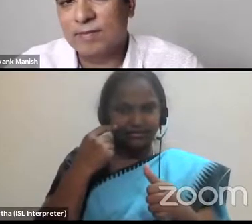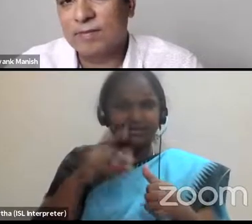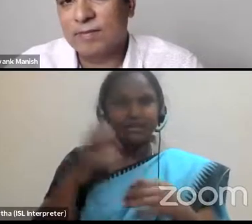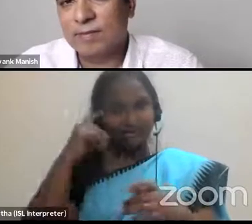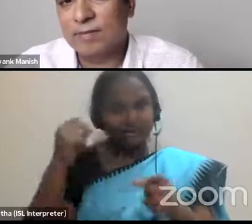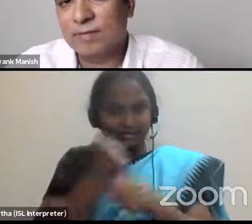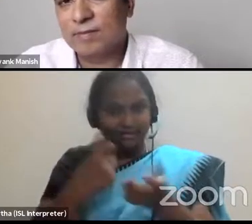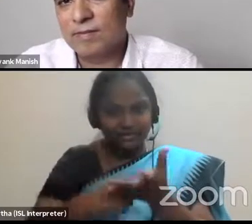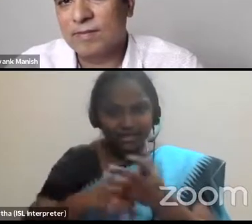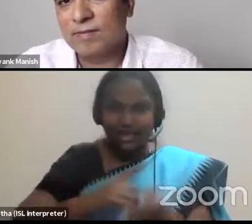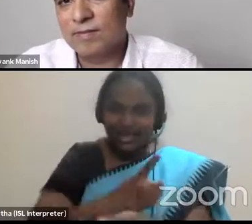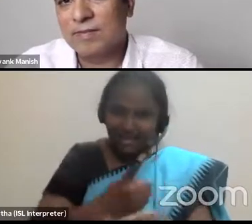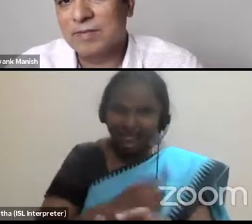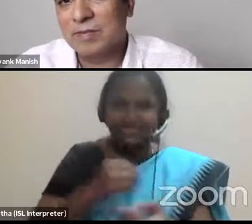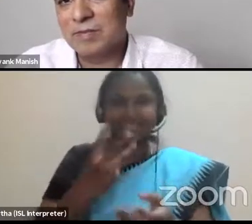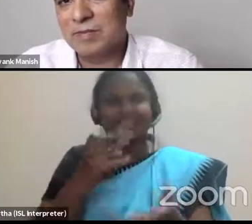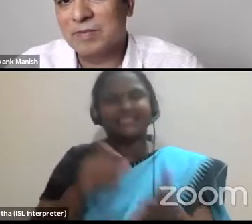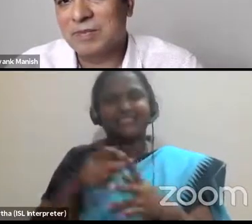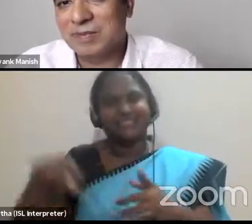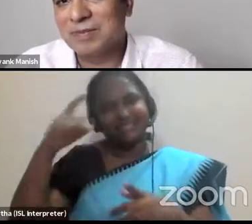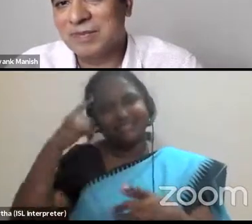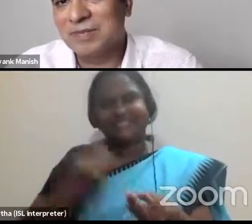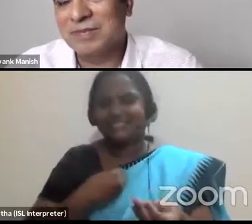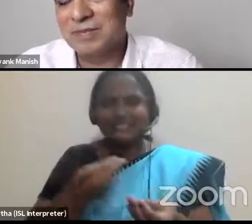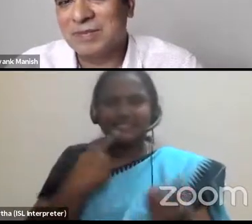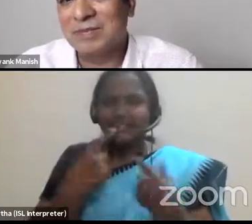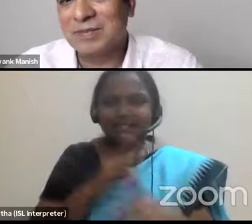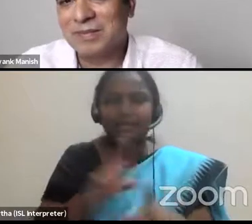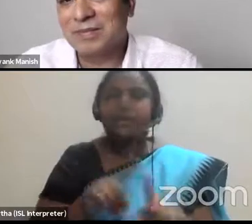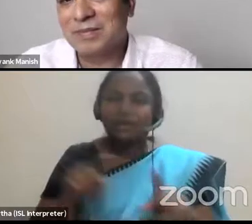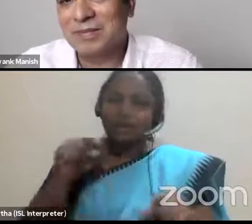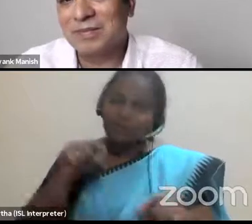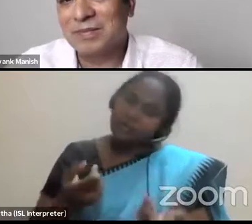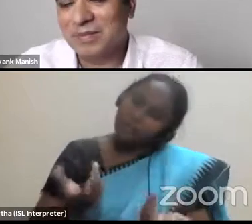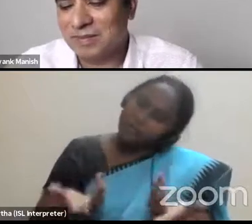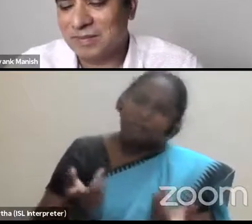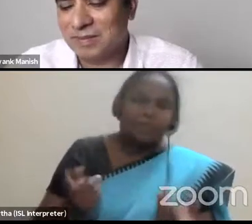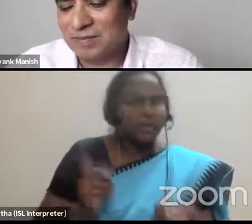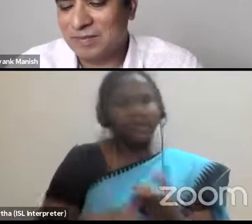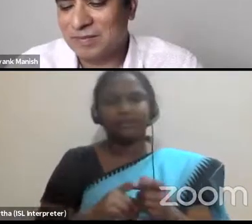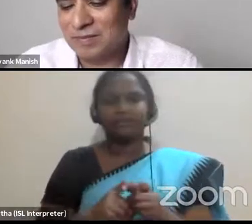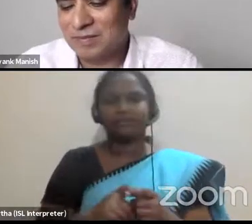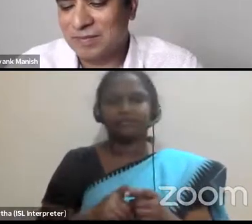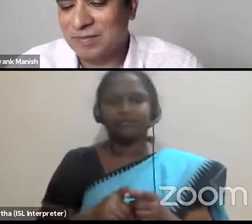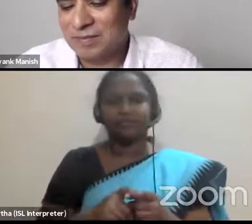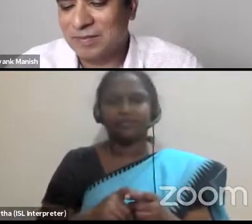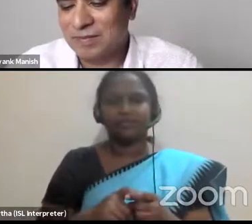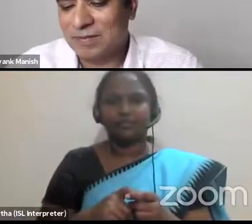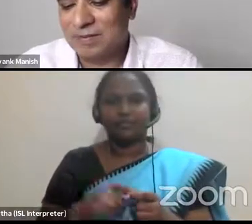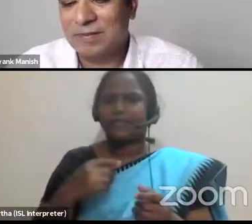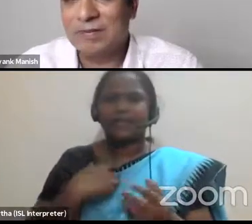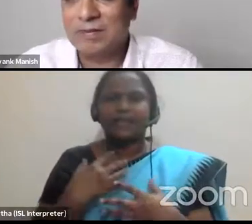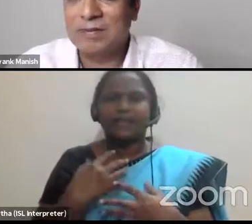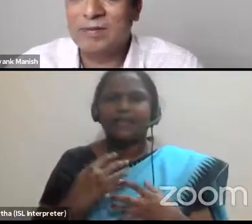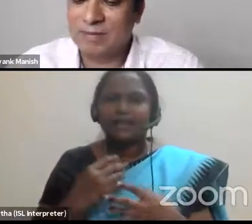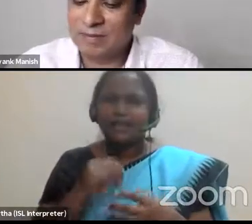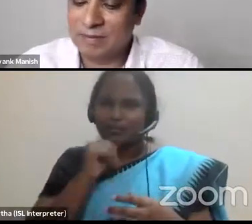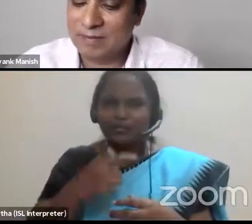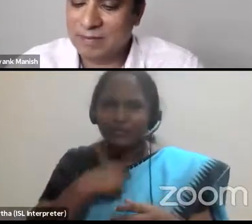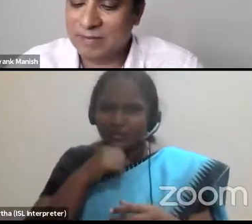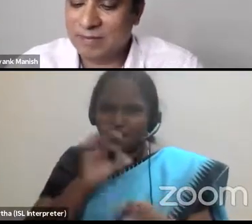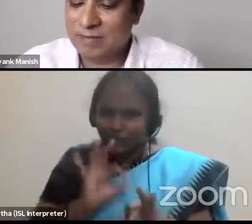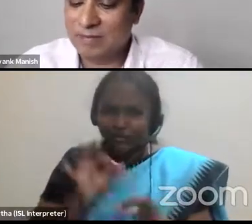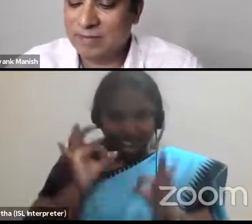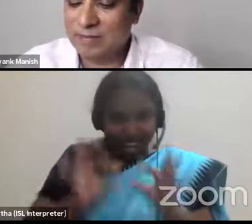Grammy awards in 3 years down the line. And I'm just crystal gazing, but that might happen. But I'm not